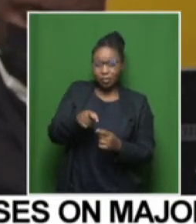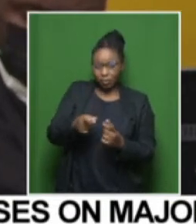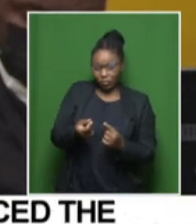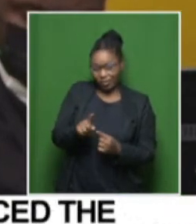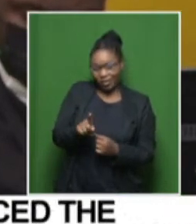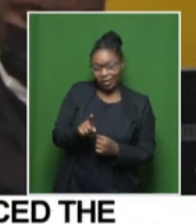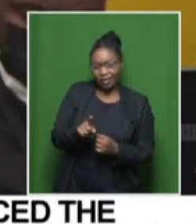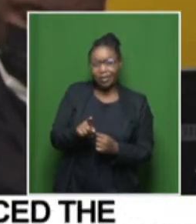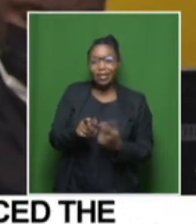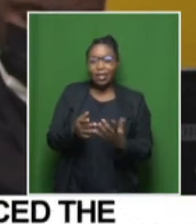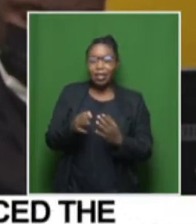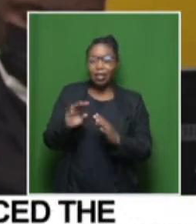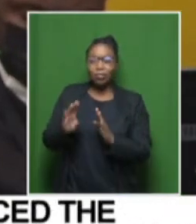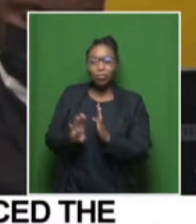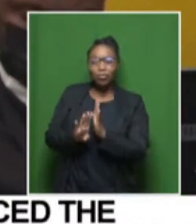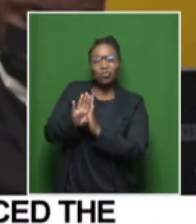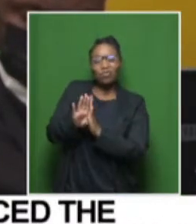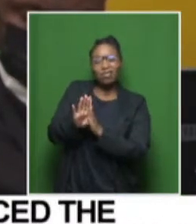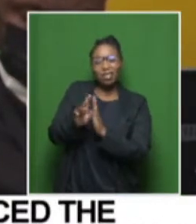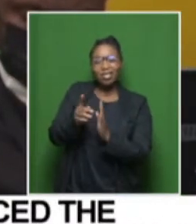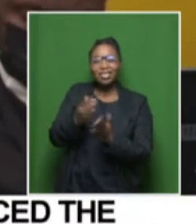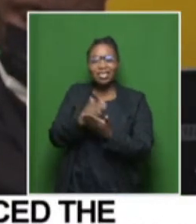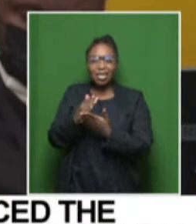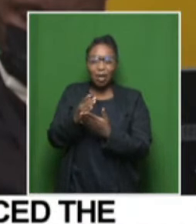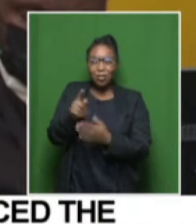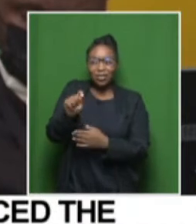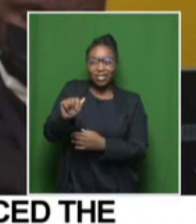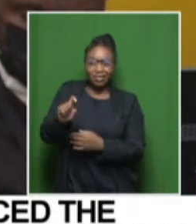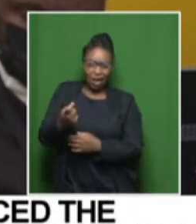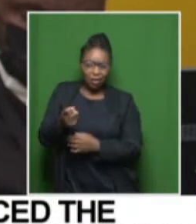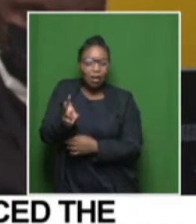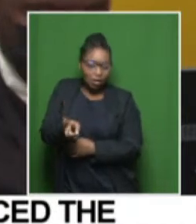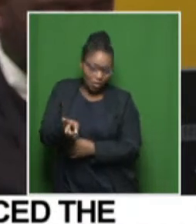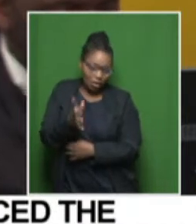look at increasing some of the taxes.